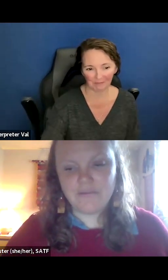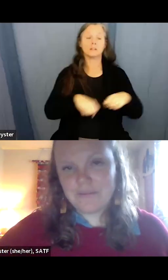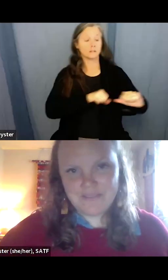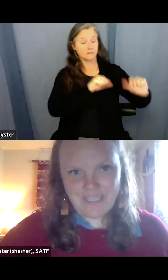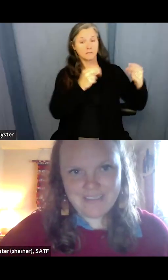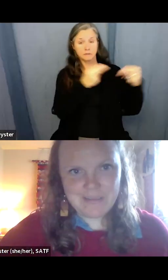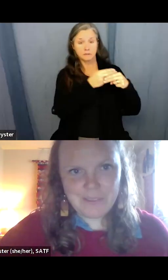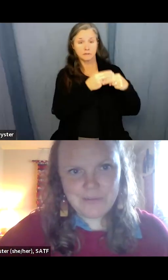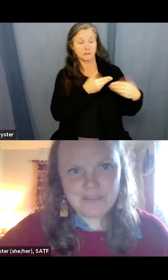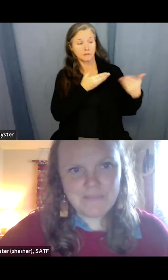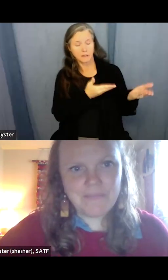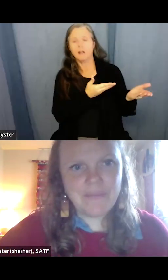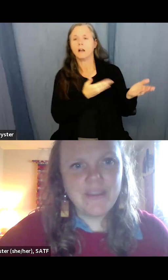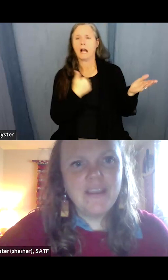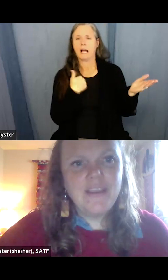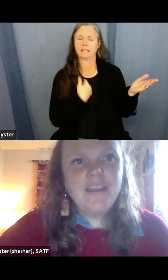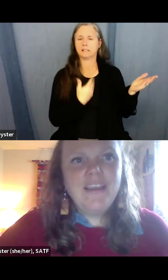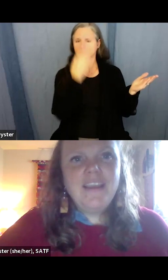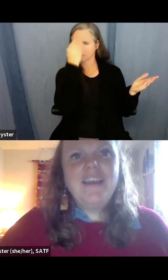these other forms of violence and abuse.